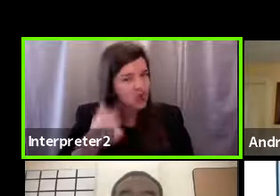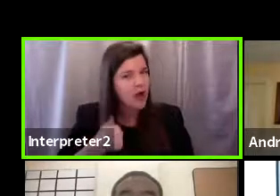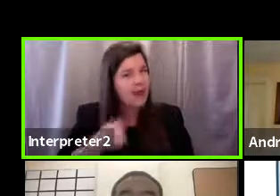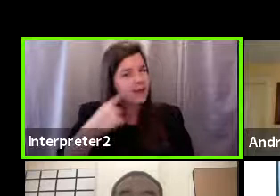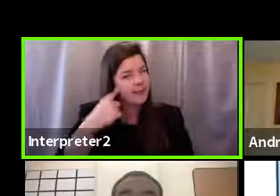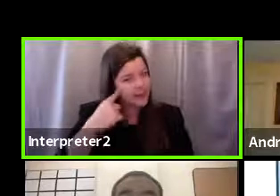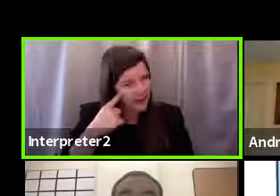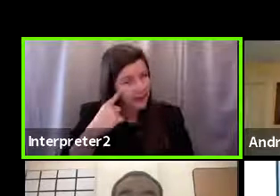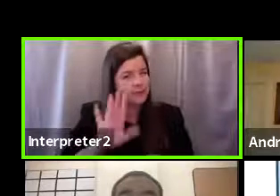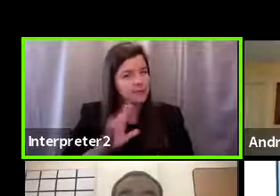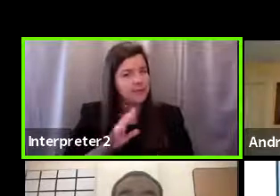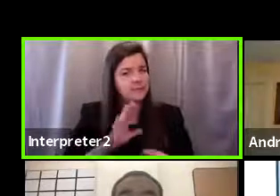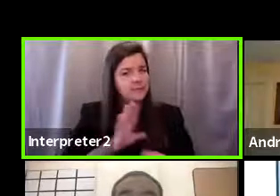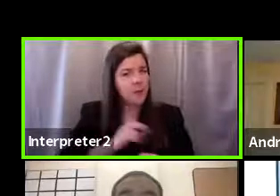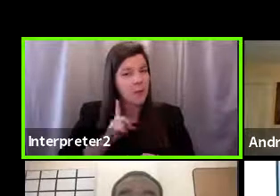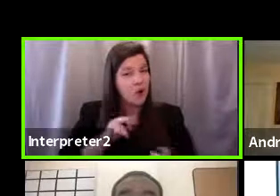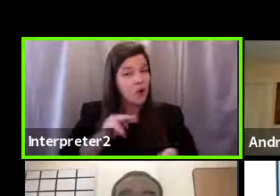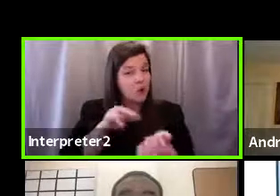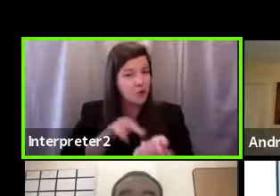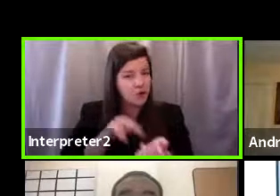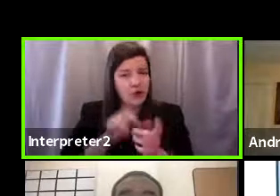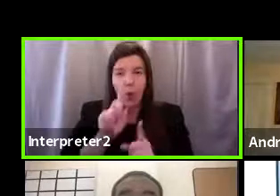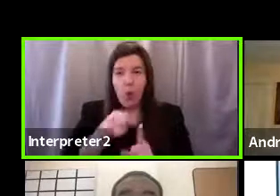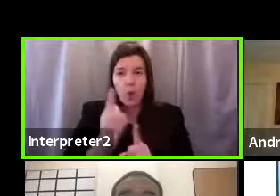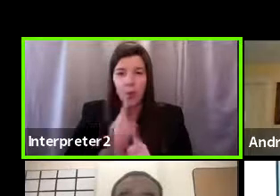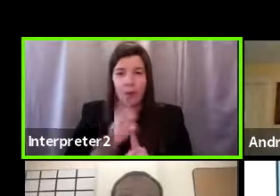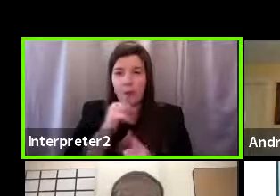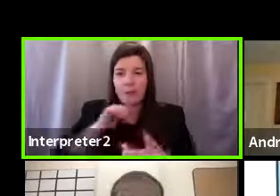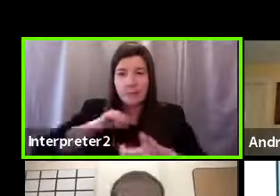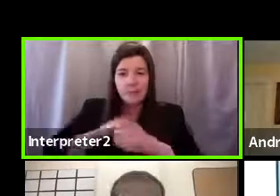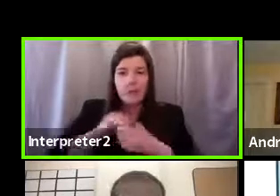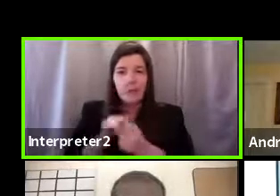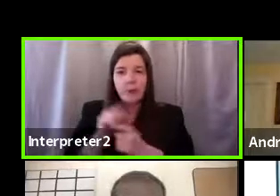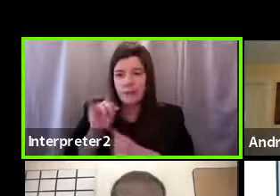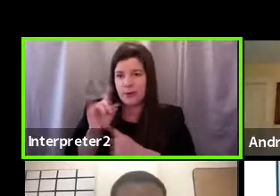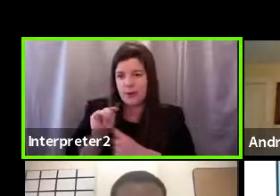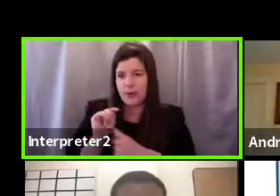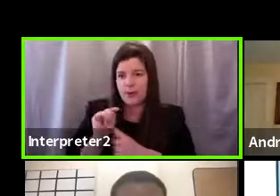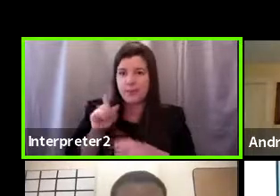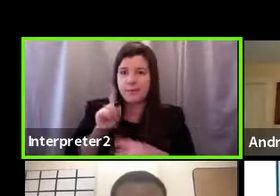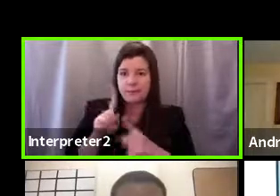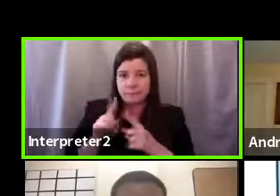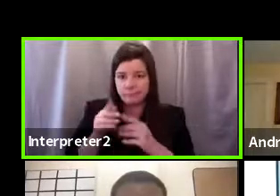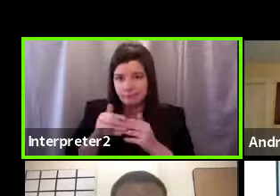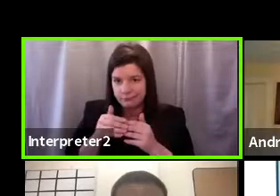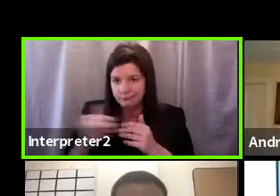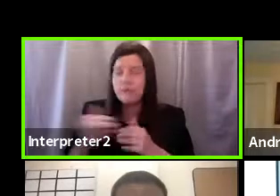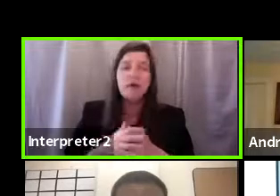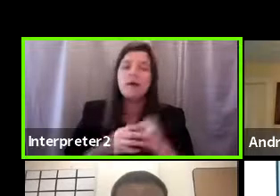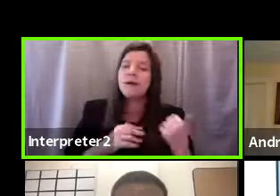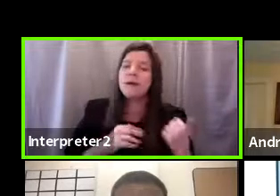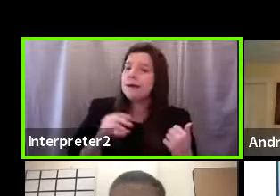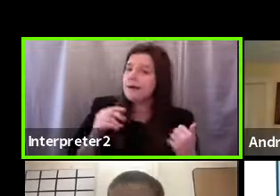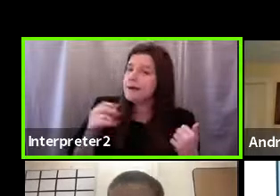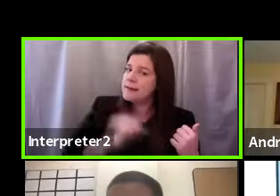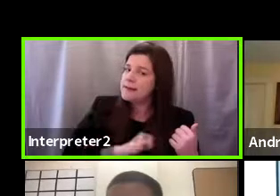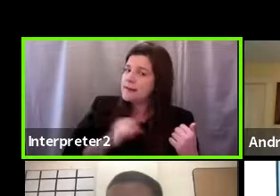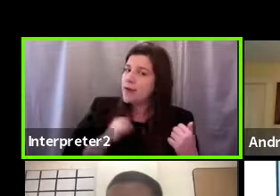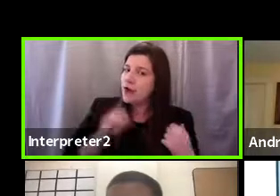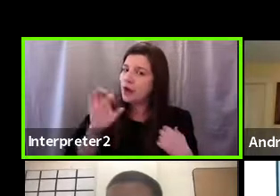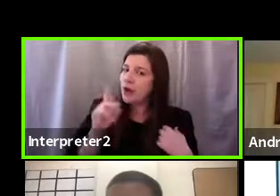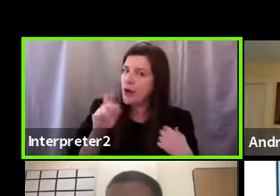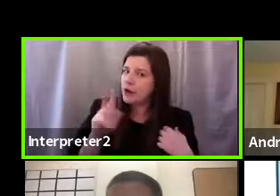say, hats off to them for initiating that and moving forward in that arena. Good model